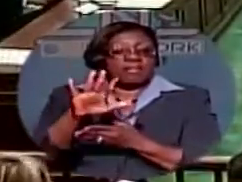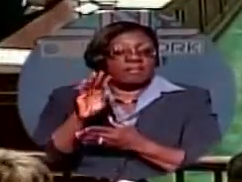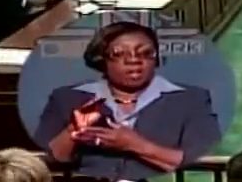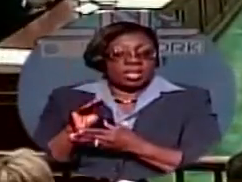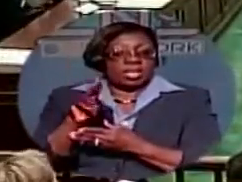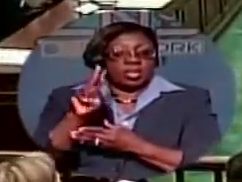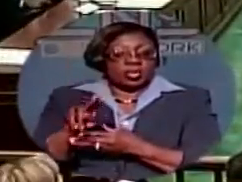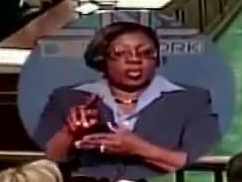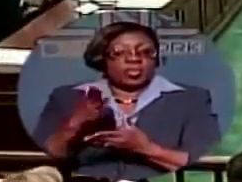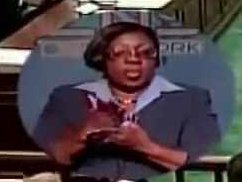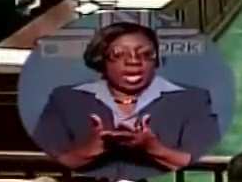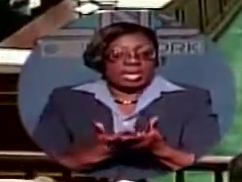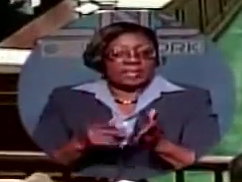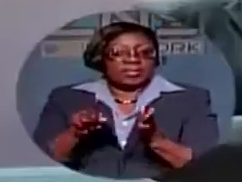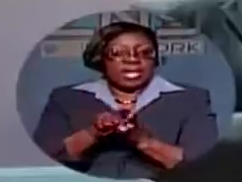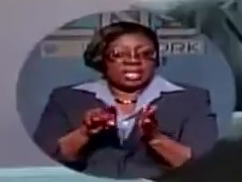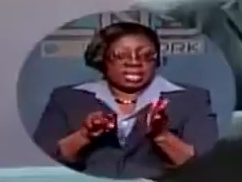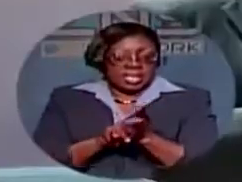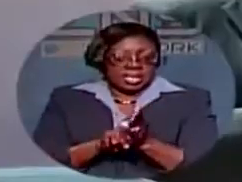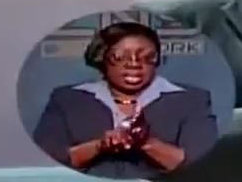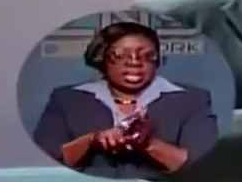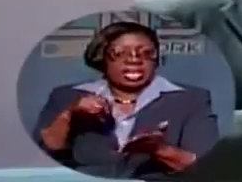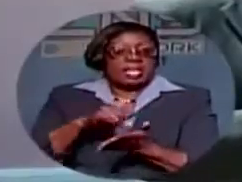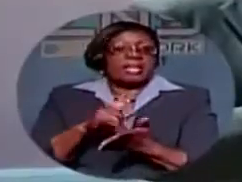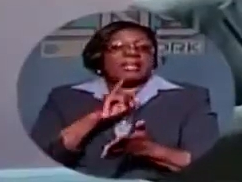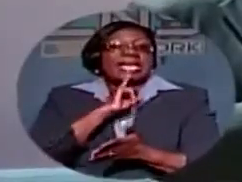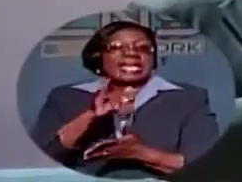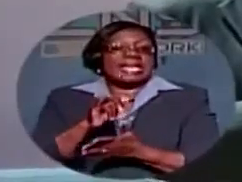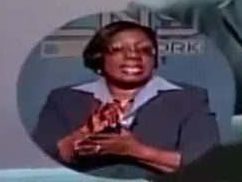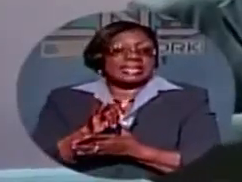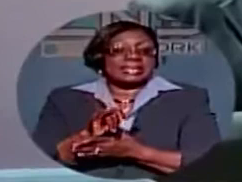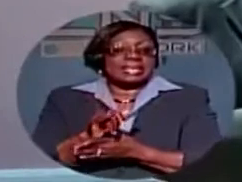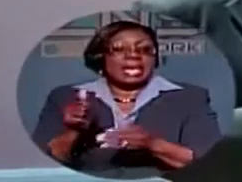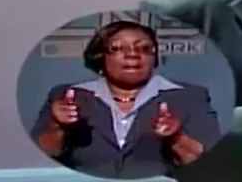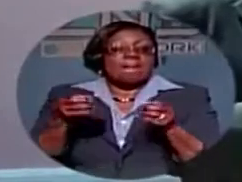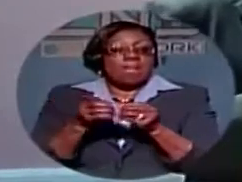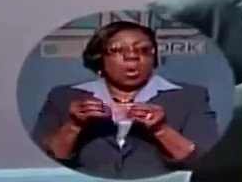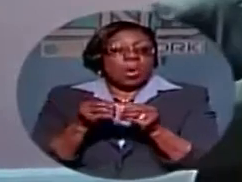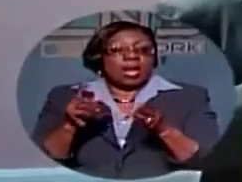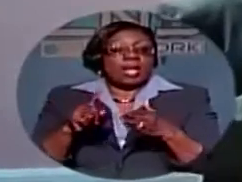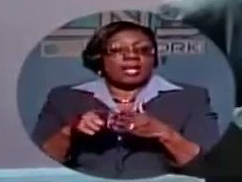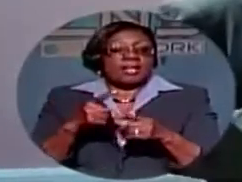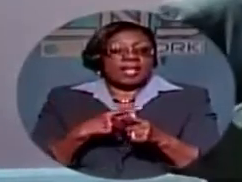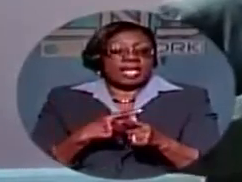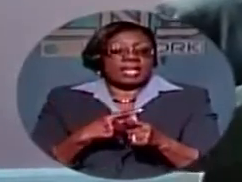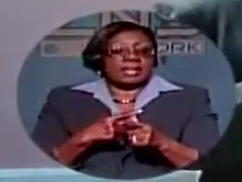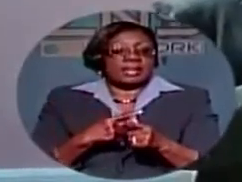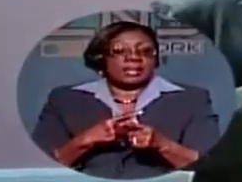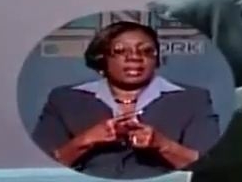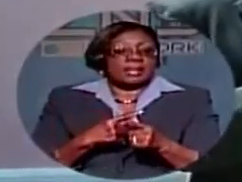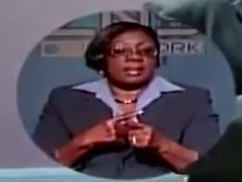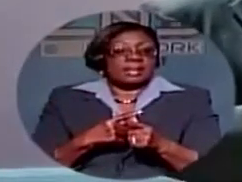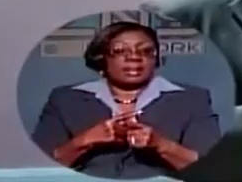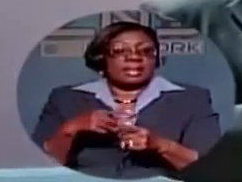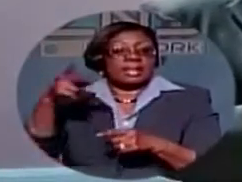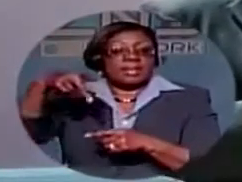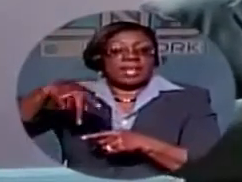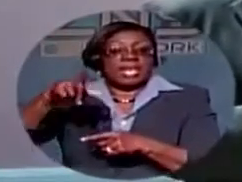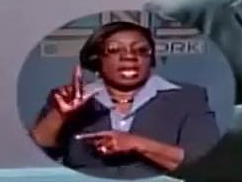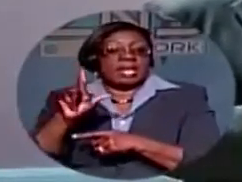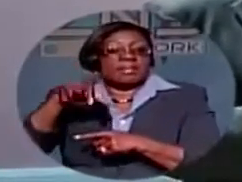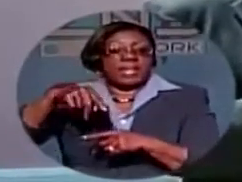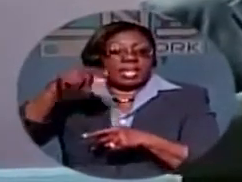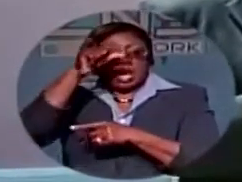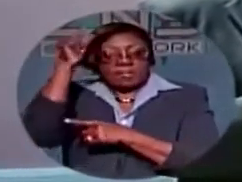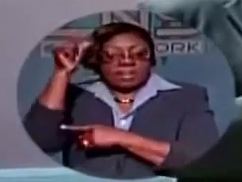242 pieces of legislation. That is more than the PLP government were